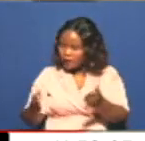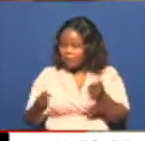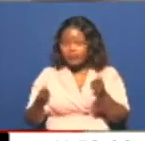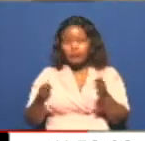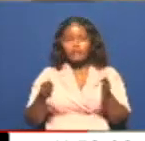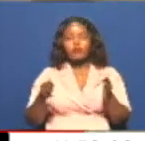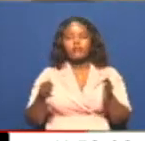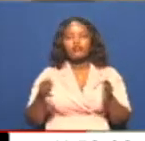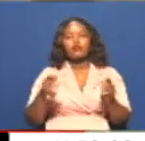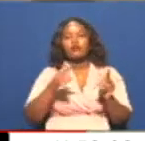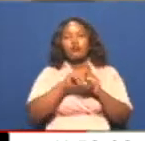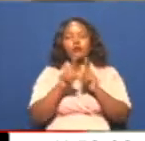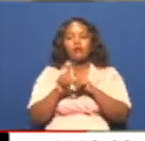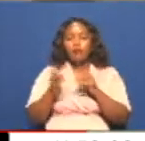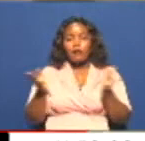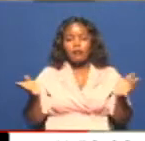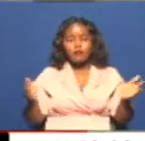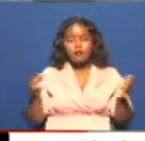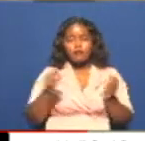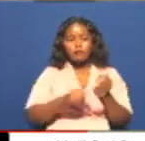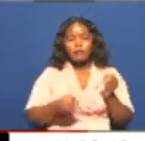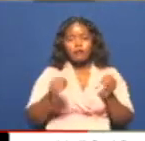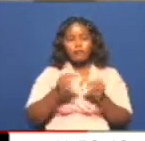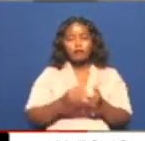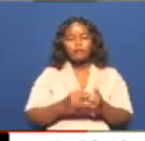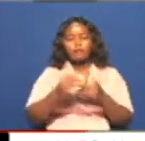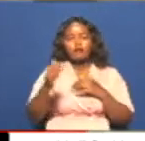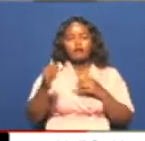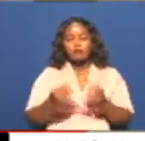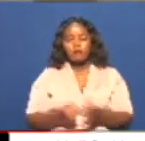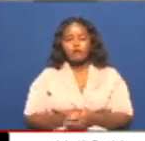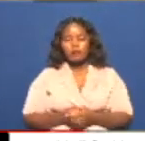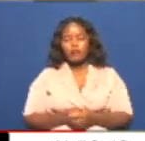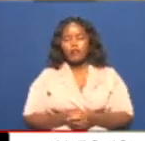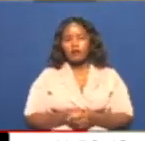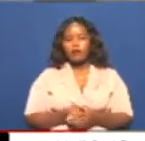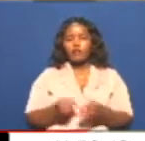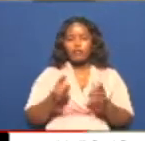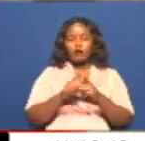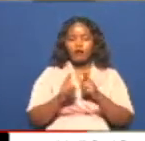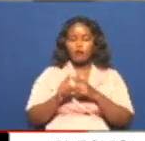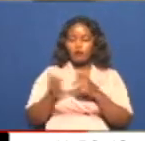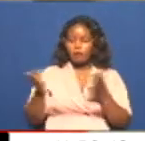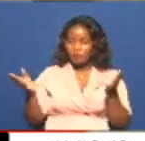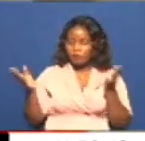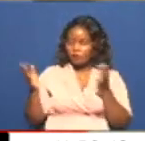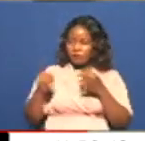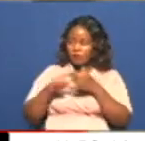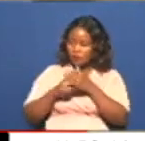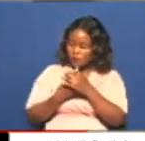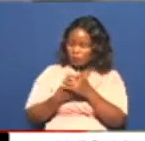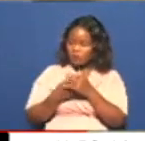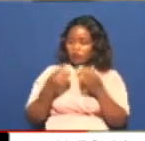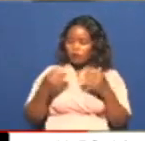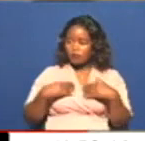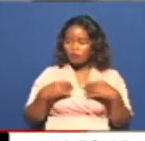But what we are having is just a game, and that is why it eventually it leads us to a point where we